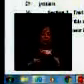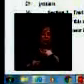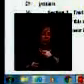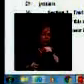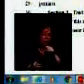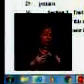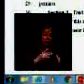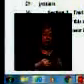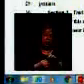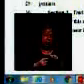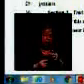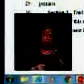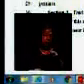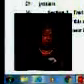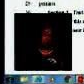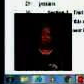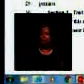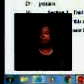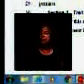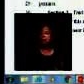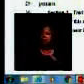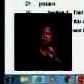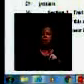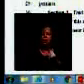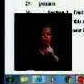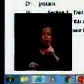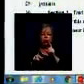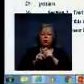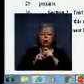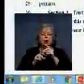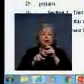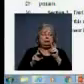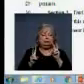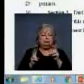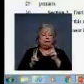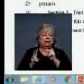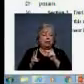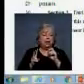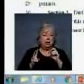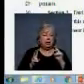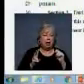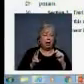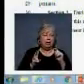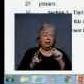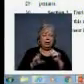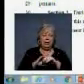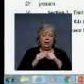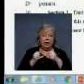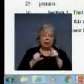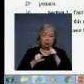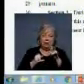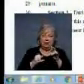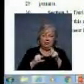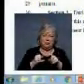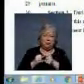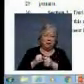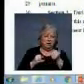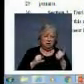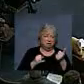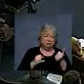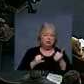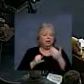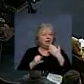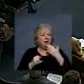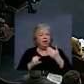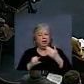moratorium. Okay. All right. So the word is to be stricken. The word not is to be stricken in line 27. Thank you, Mr. Carter, for highlighting